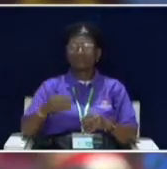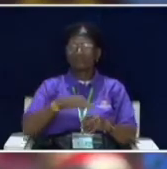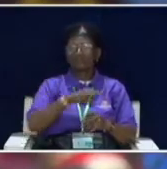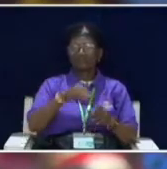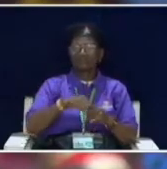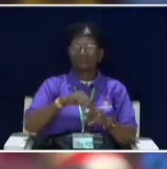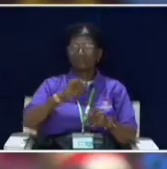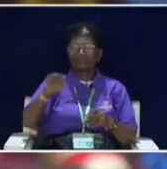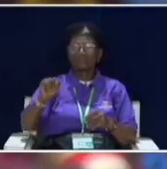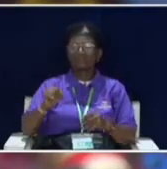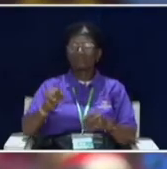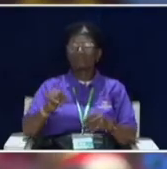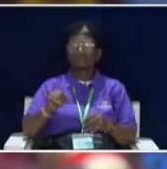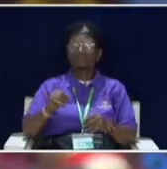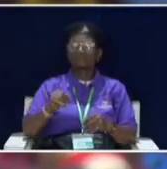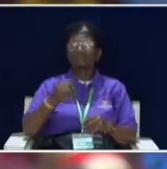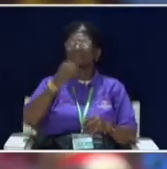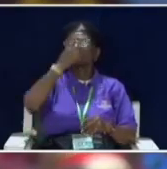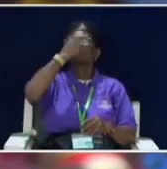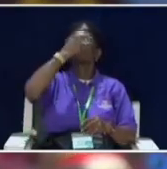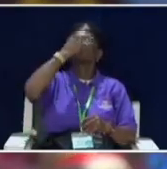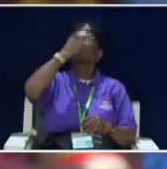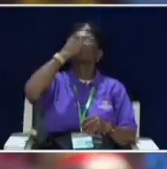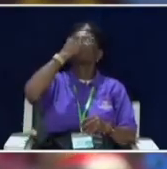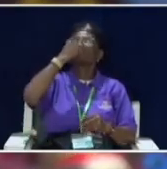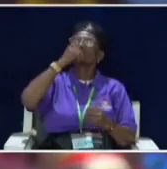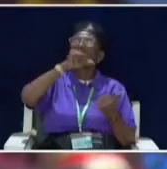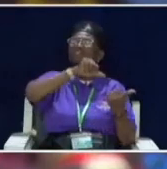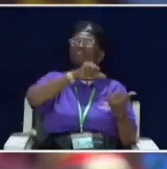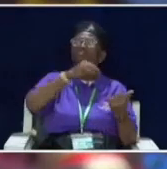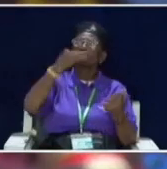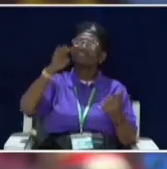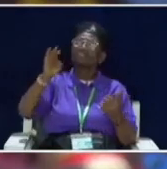Including baptism in the Holy Spirit.